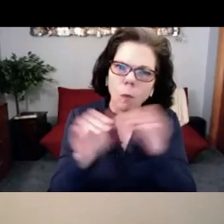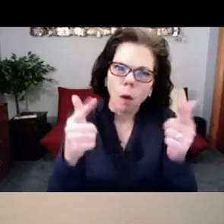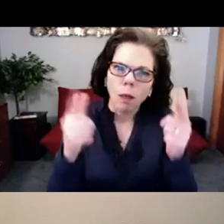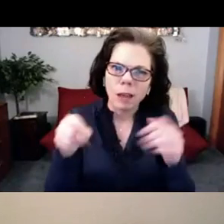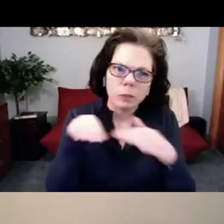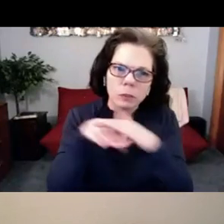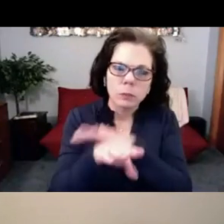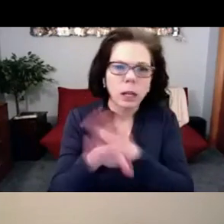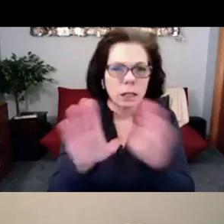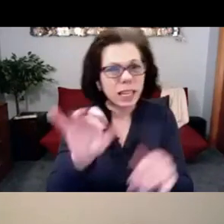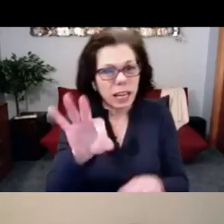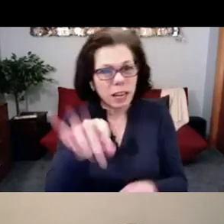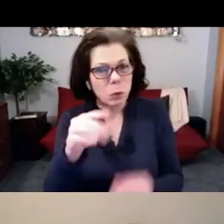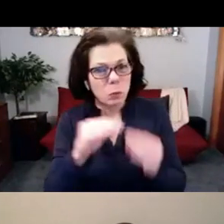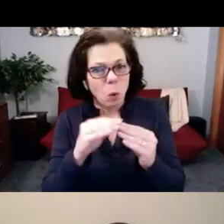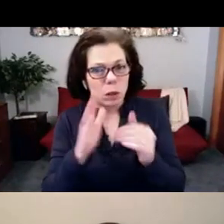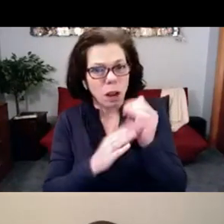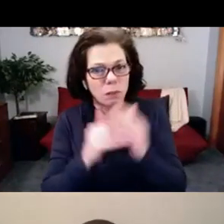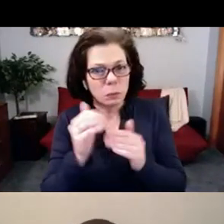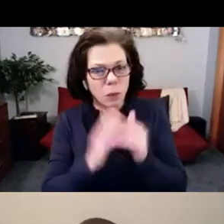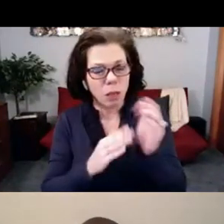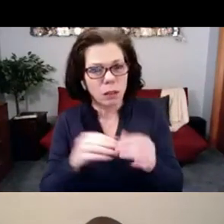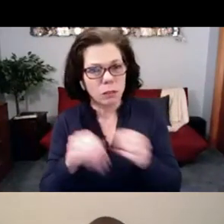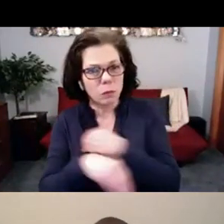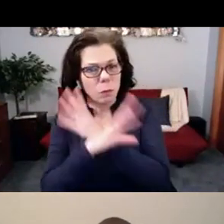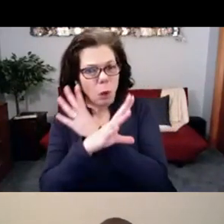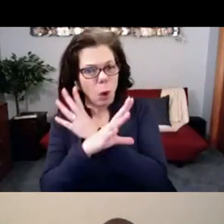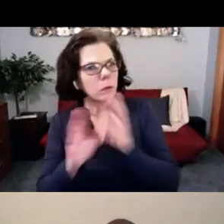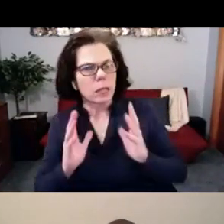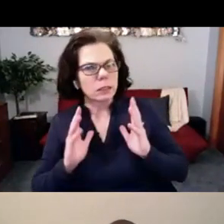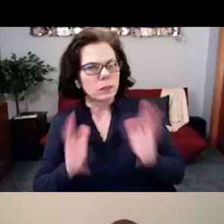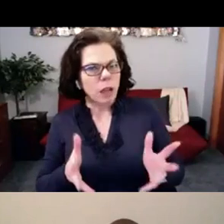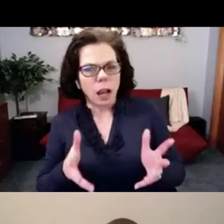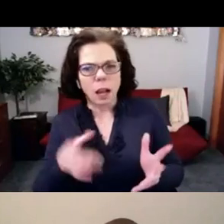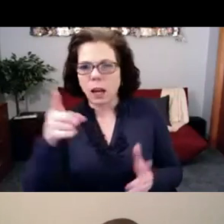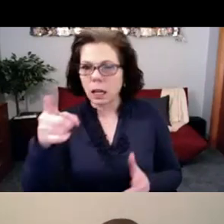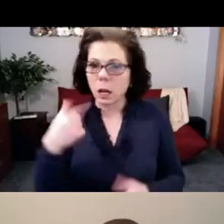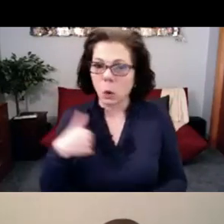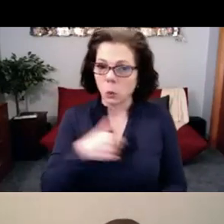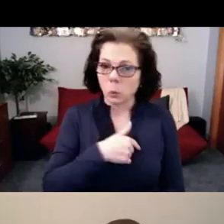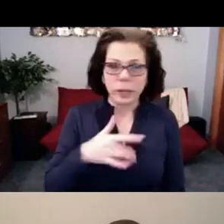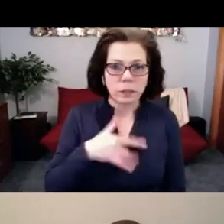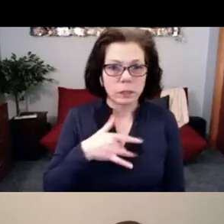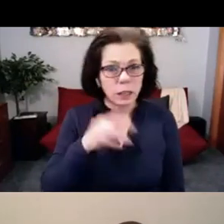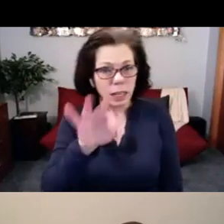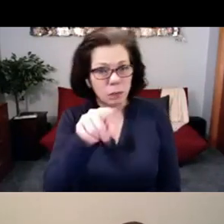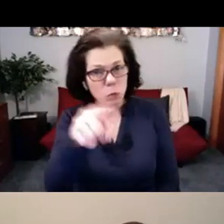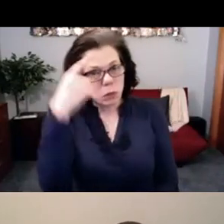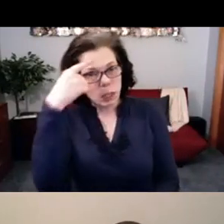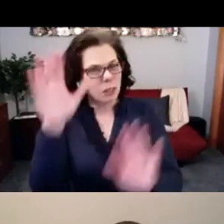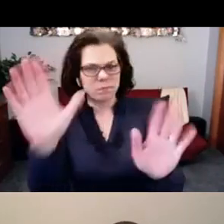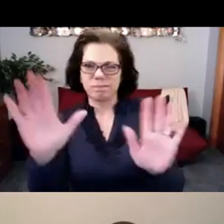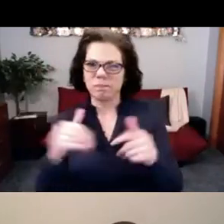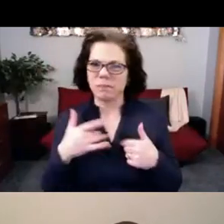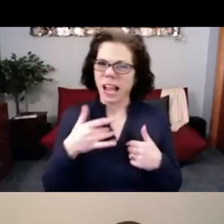year that for families that feel that remote learning is the best fit for you, that will continue to be an option